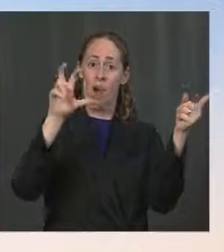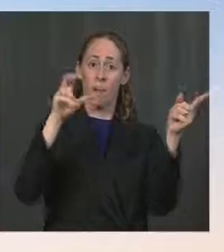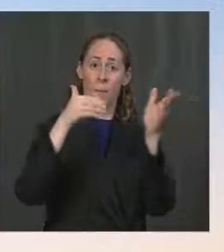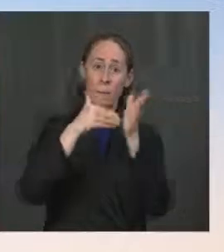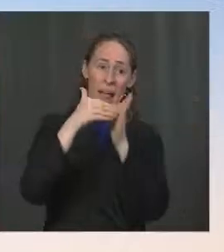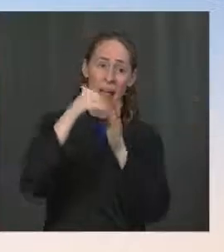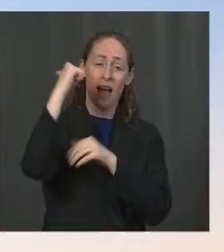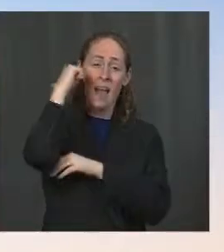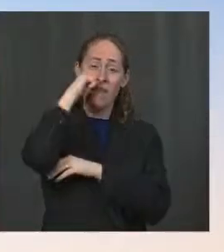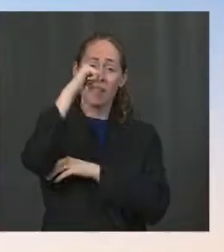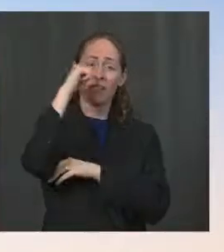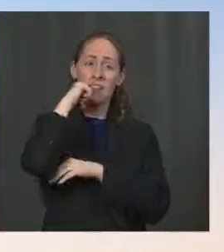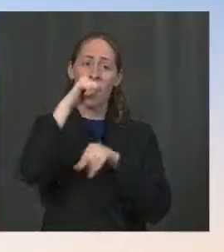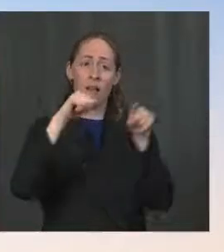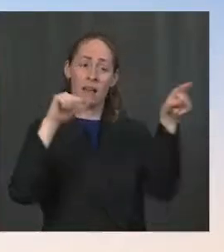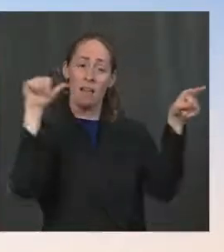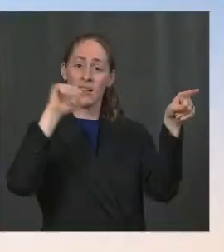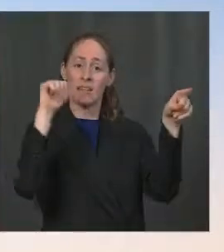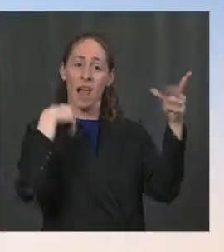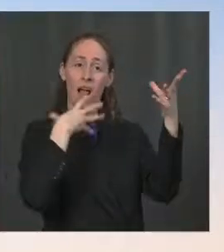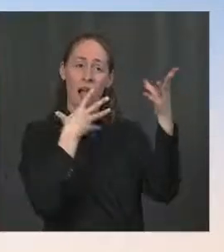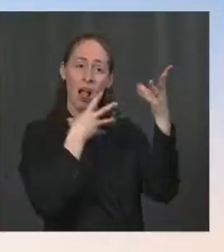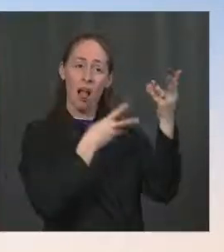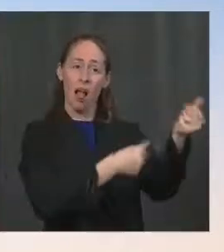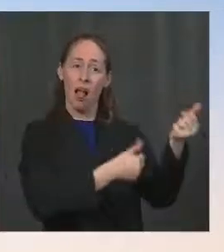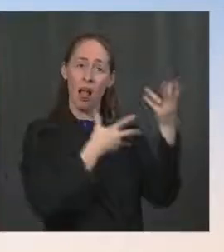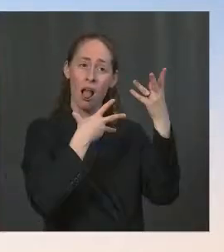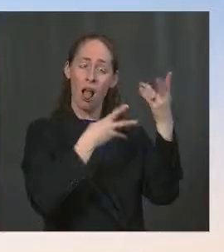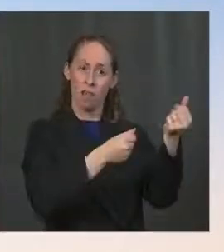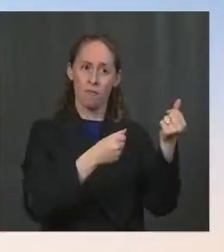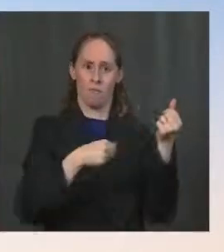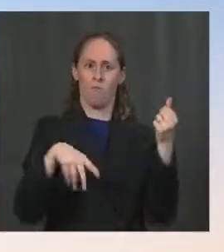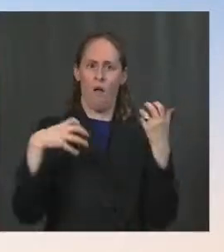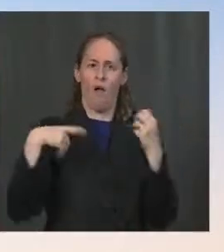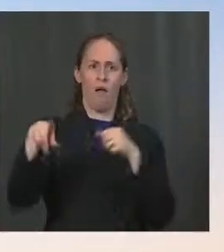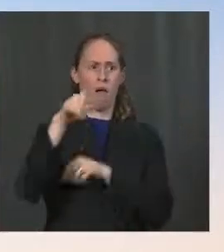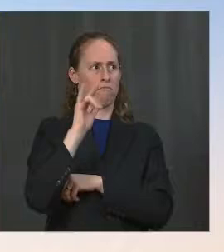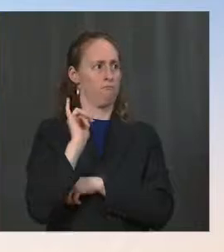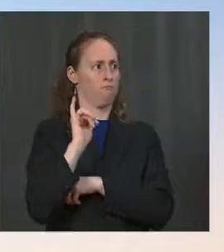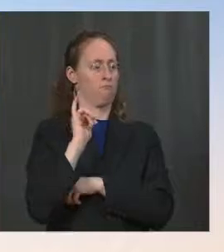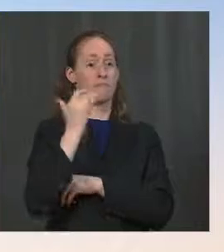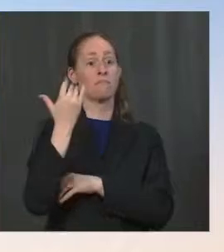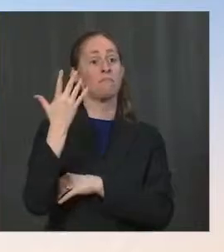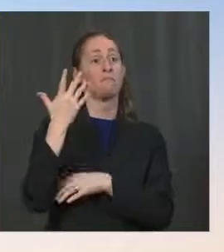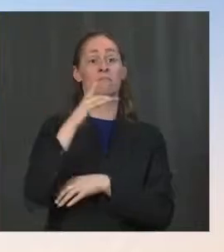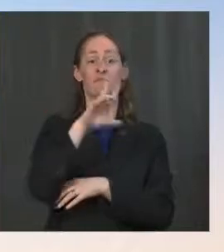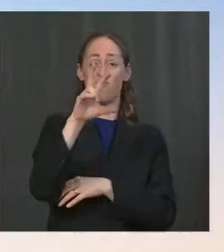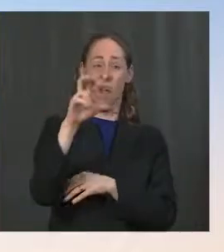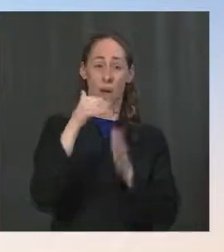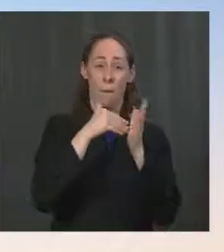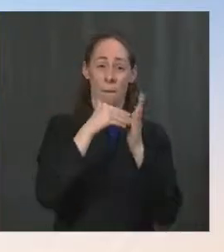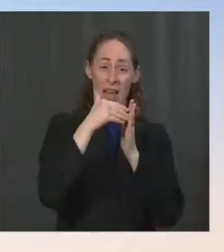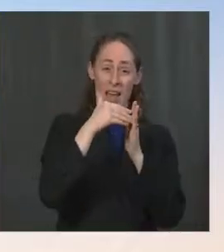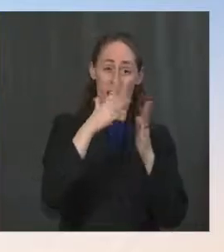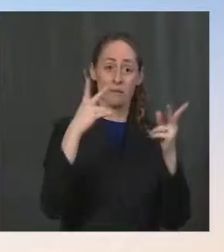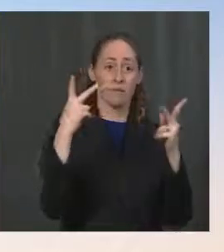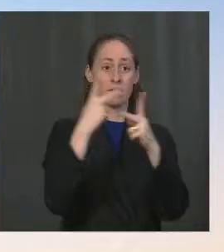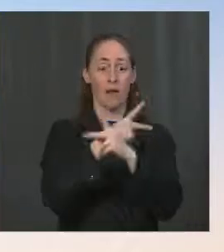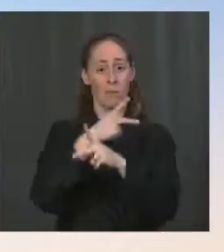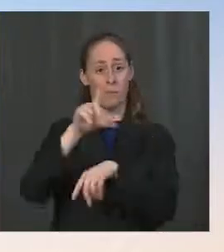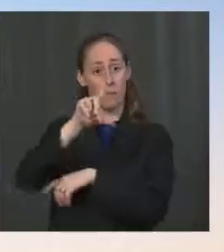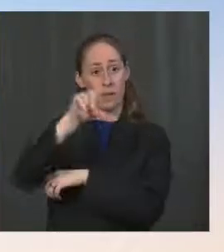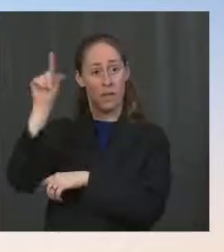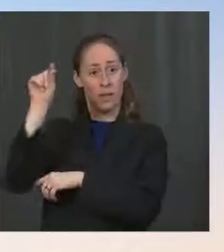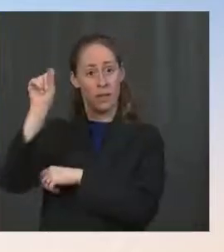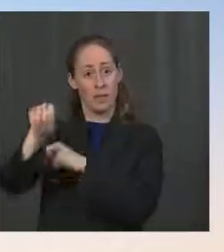think that's something that most people in the public are tracking, but it's a war we fought for 20 years spending $300 million a day. I'll let you all do the math on that. So